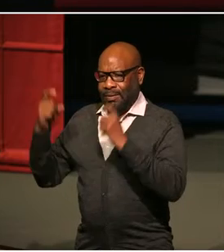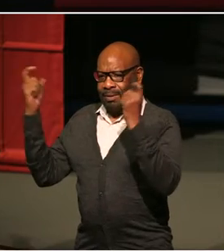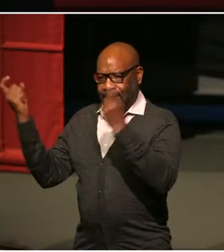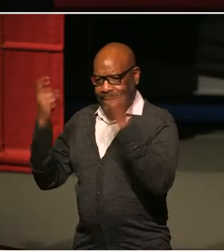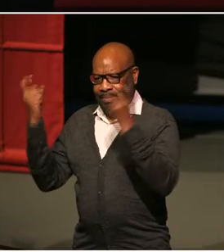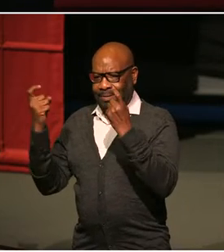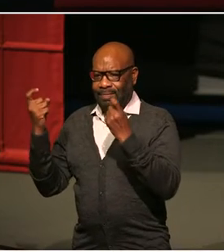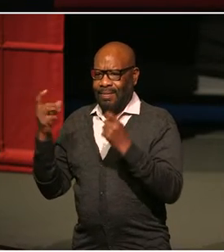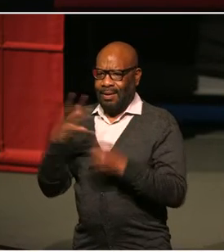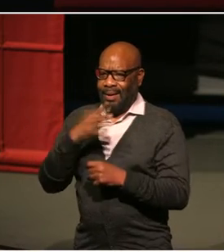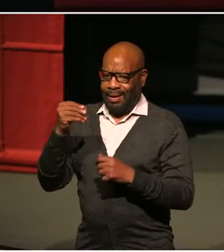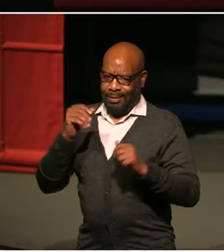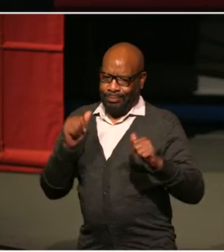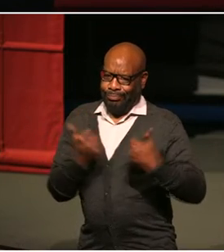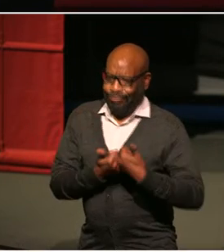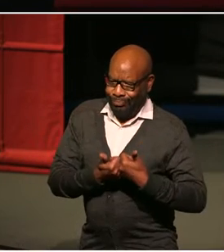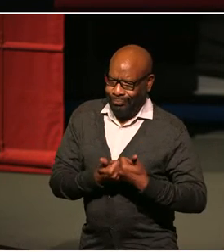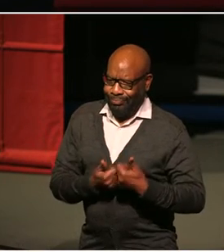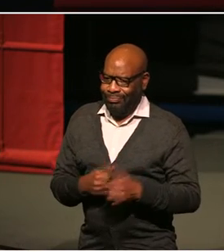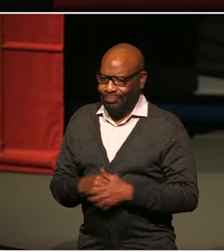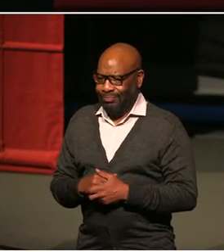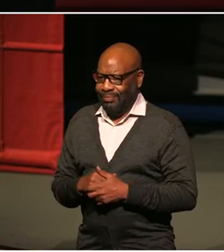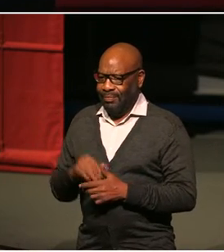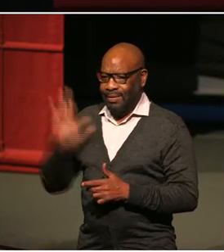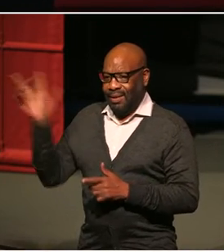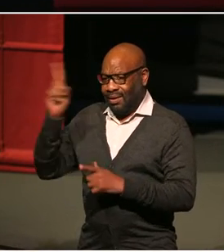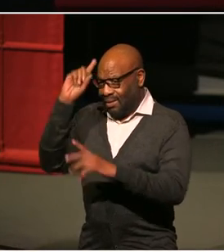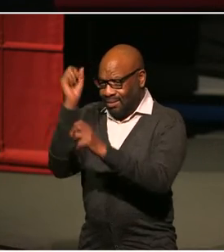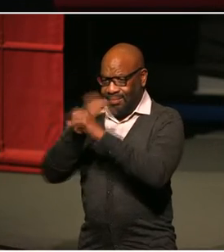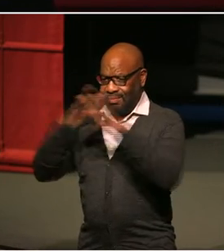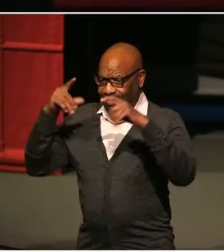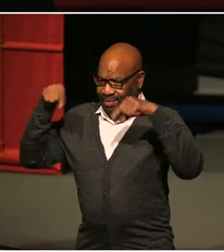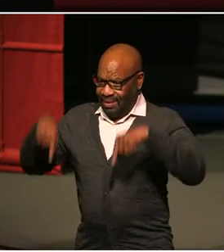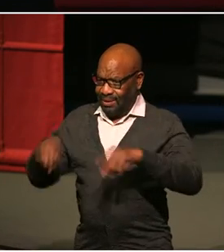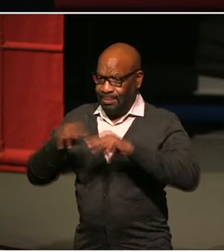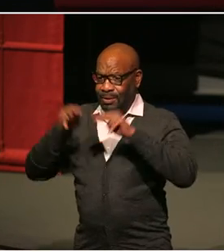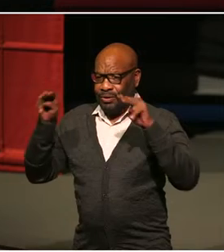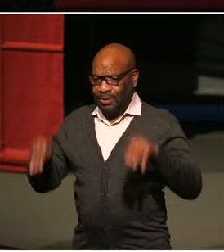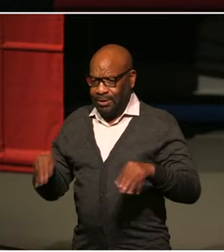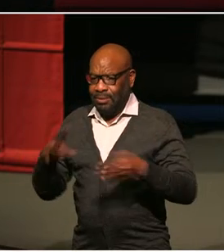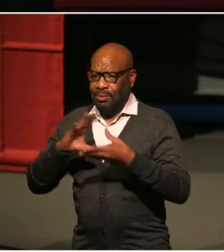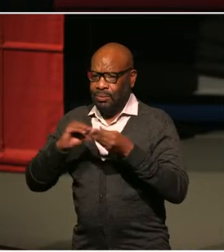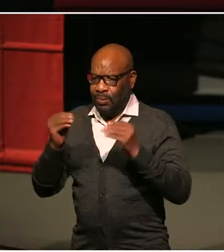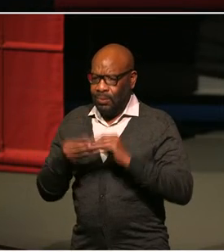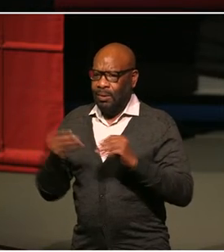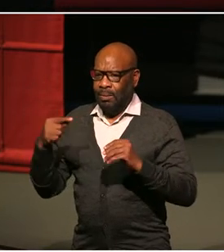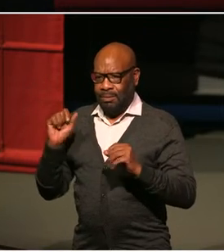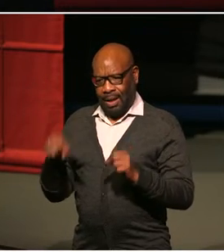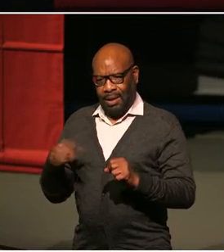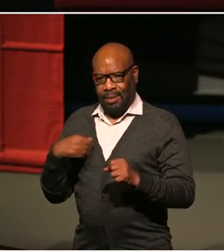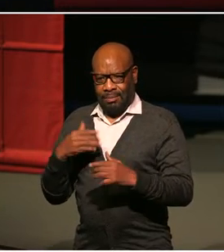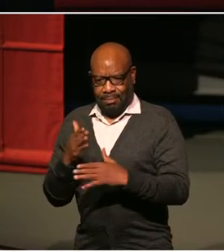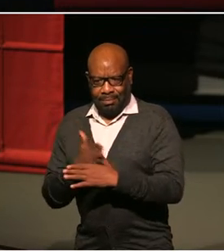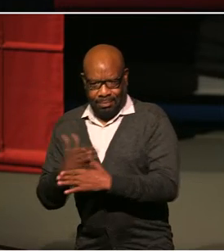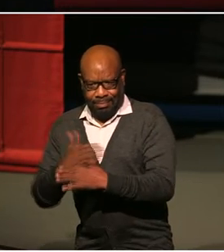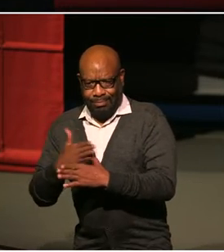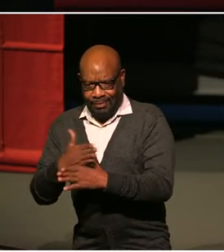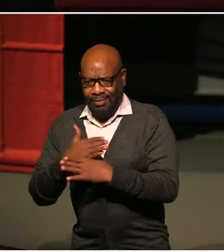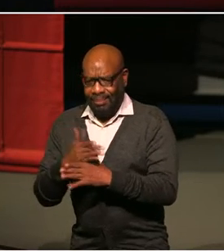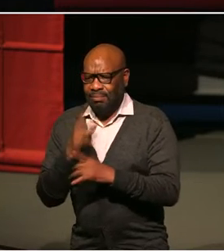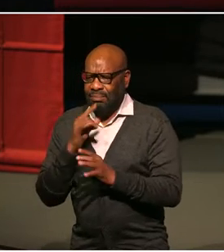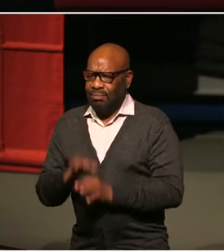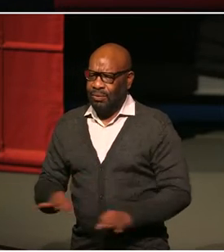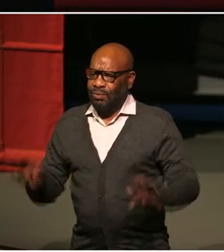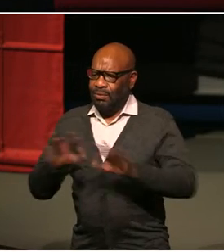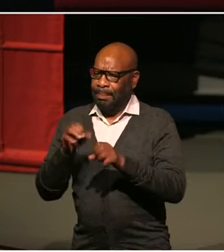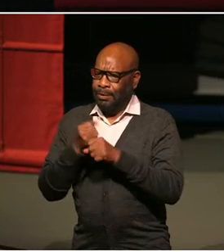and his vision for what this museum could be, the stories it could tell, we would not be here tonight. So please join me in welcoming